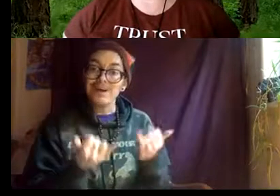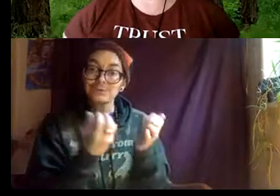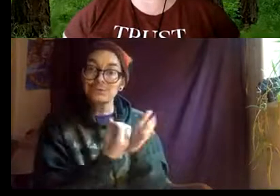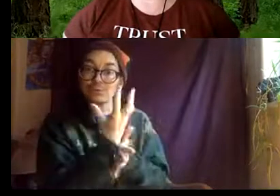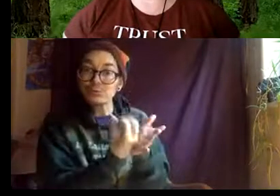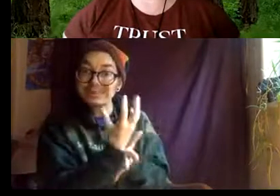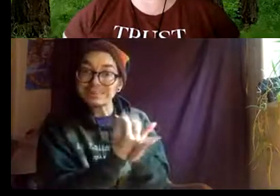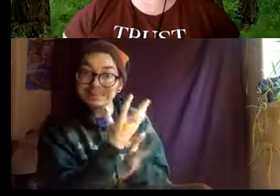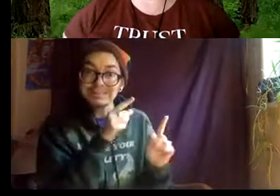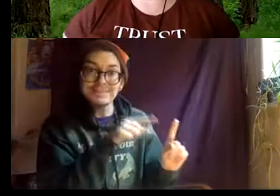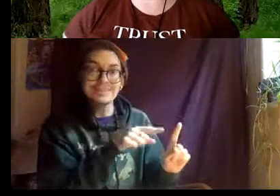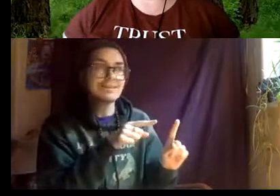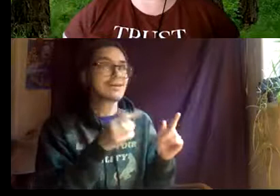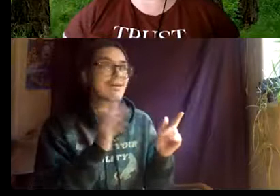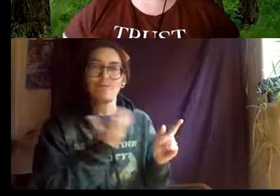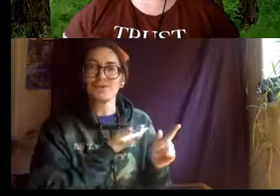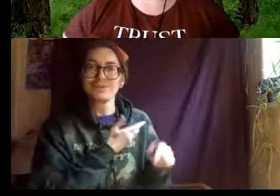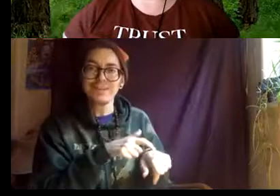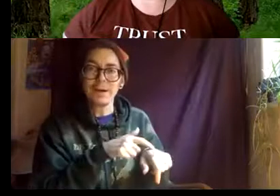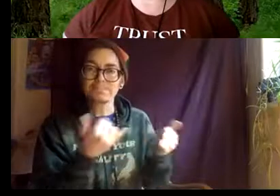to set up boundaries.